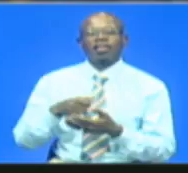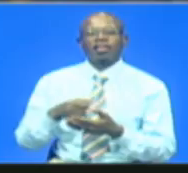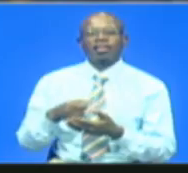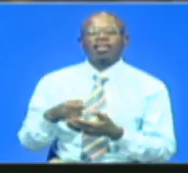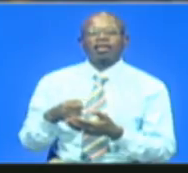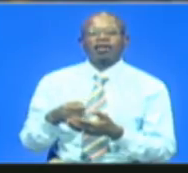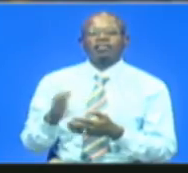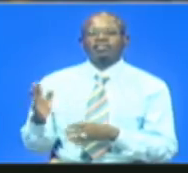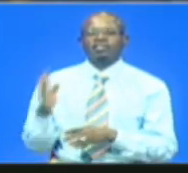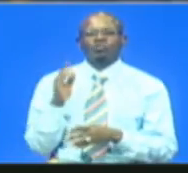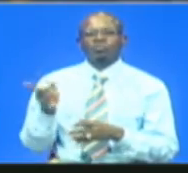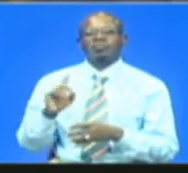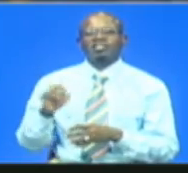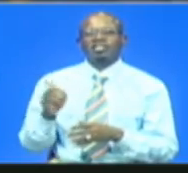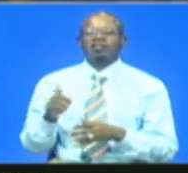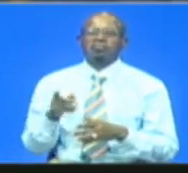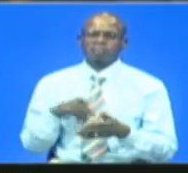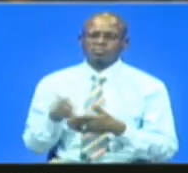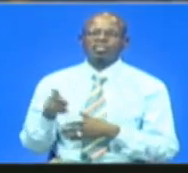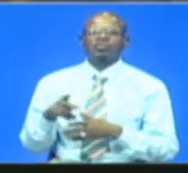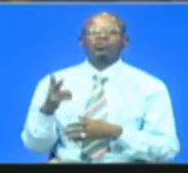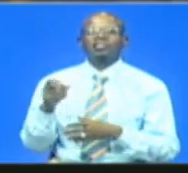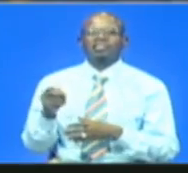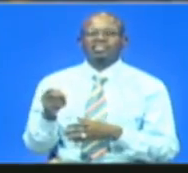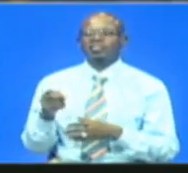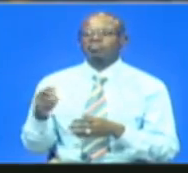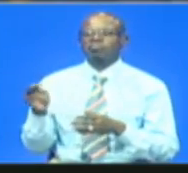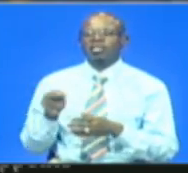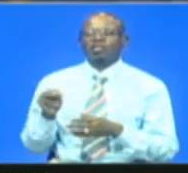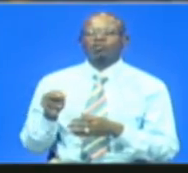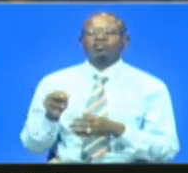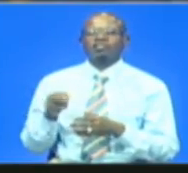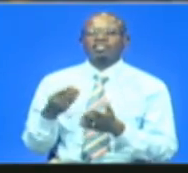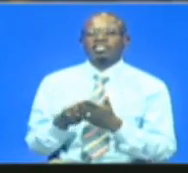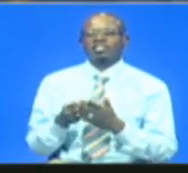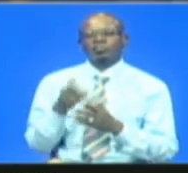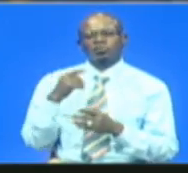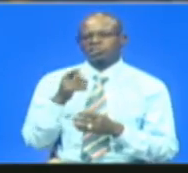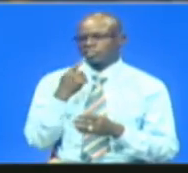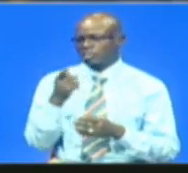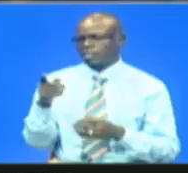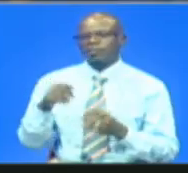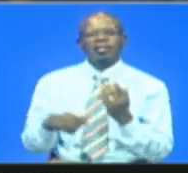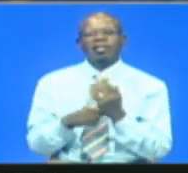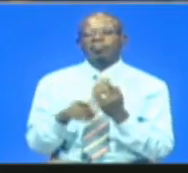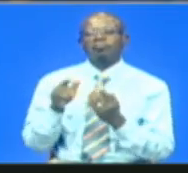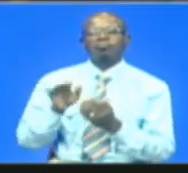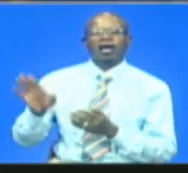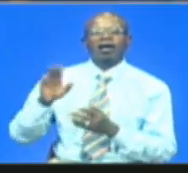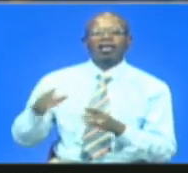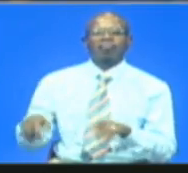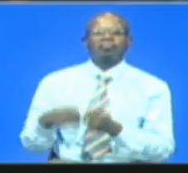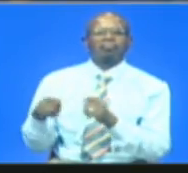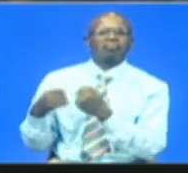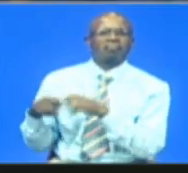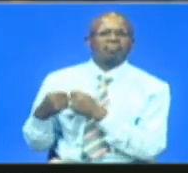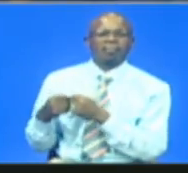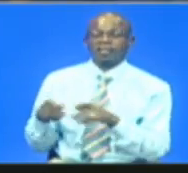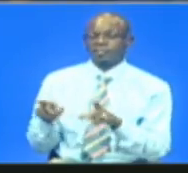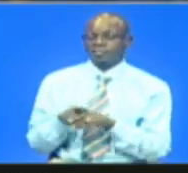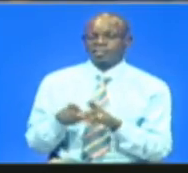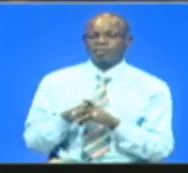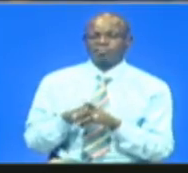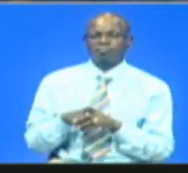million shillings after the court found him guilty of libel and defamation. Wurungaru sued Githongo 13 years